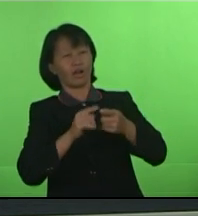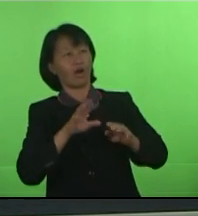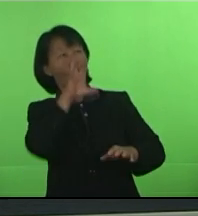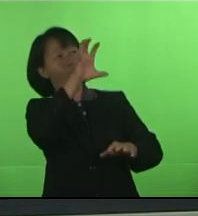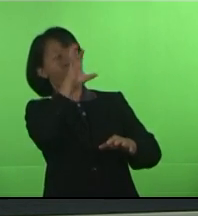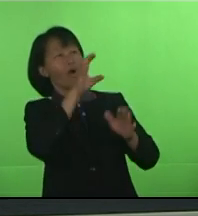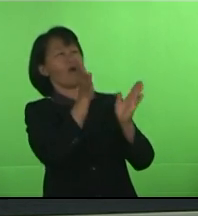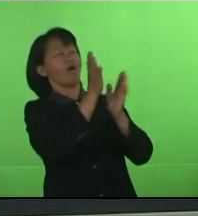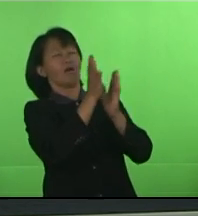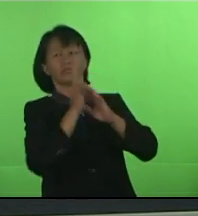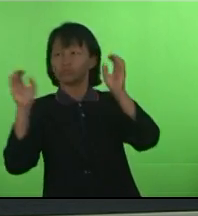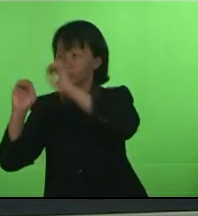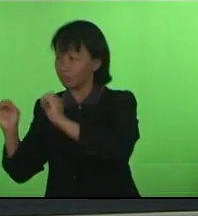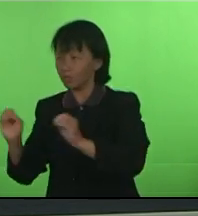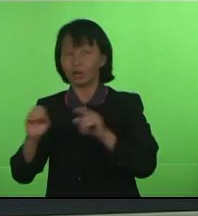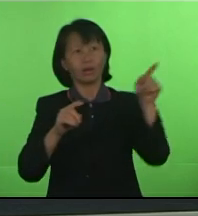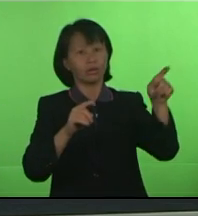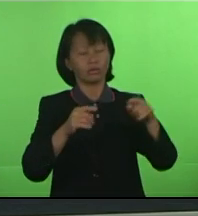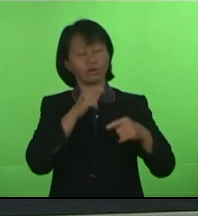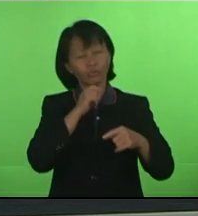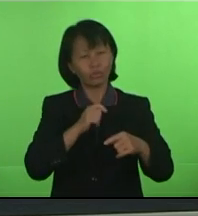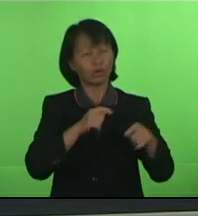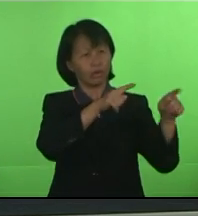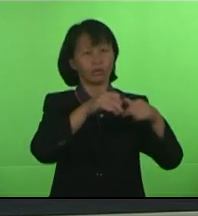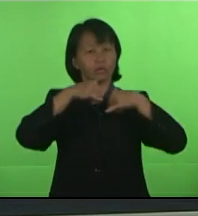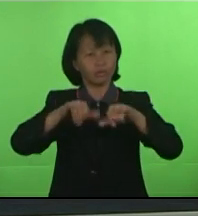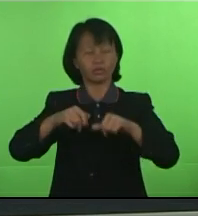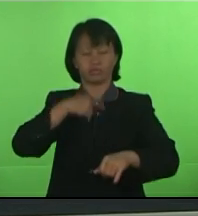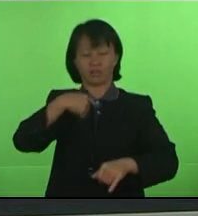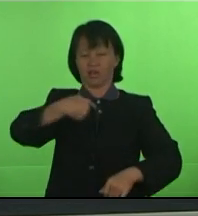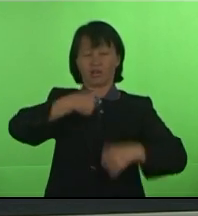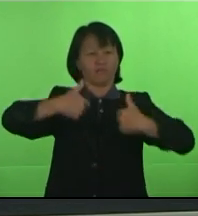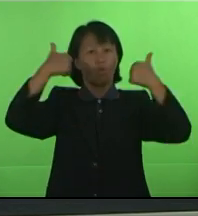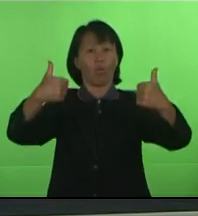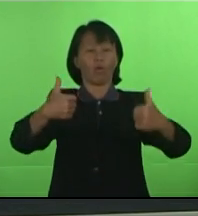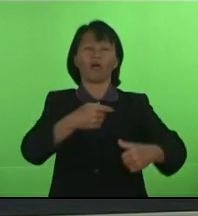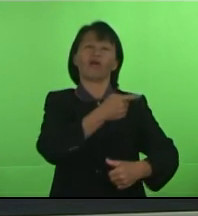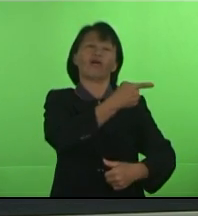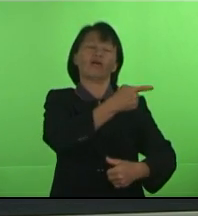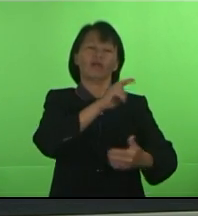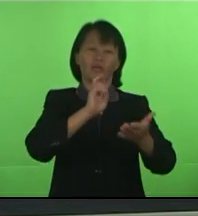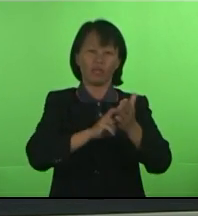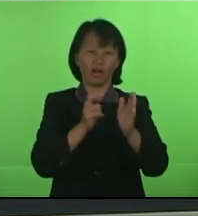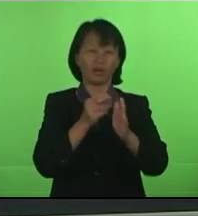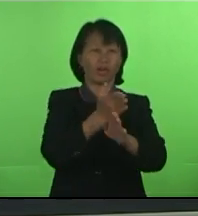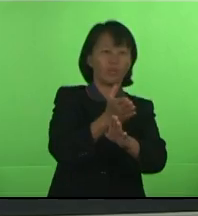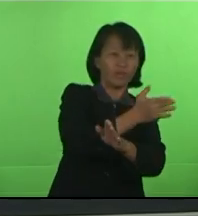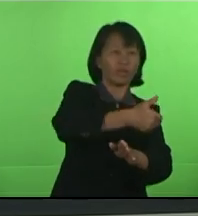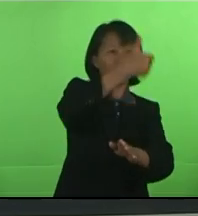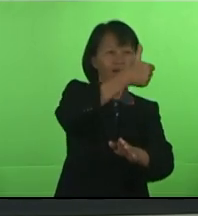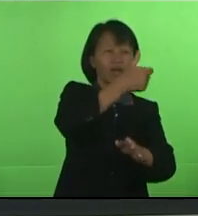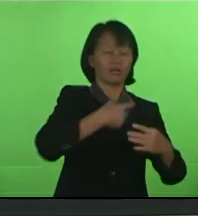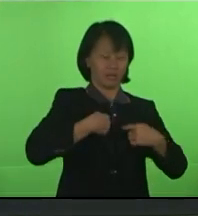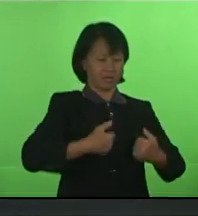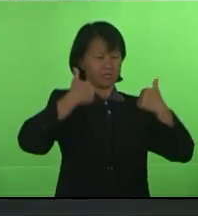him, he still says that he is the greatest. So from the day that he was not the champ till